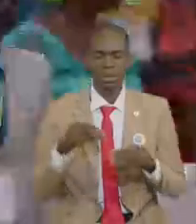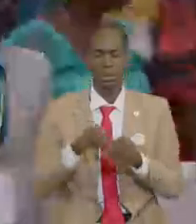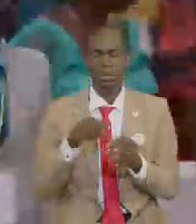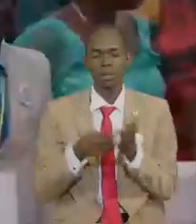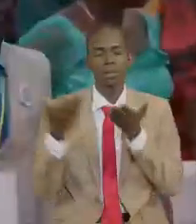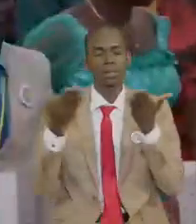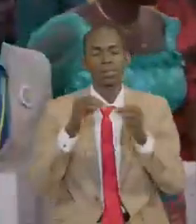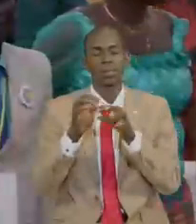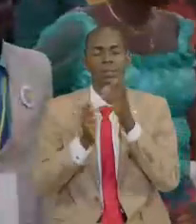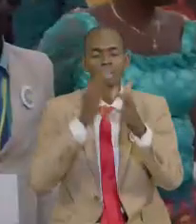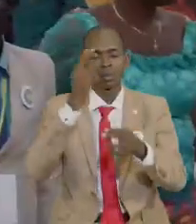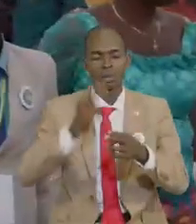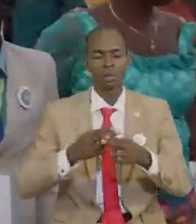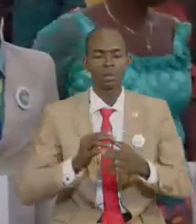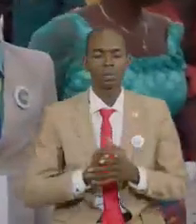name.